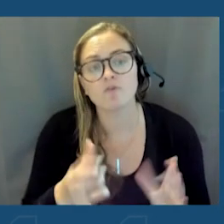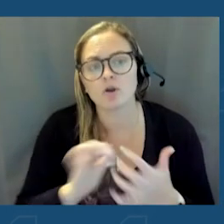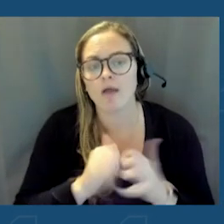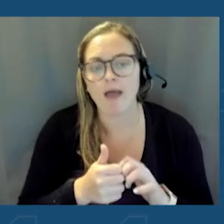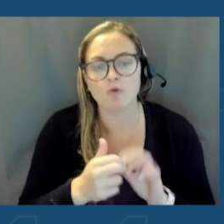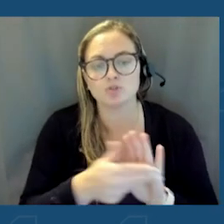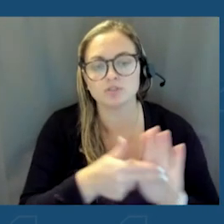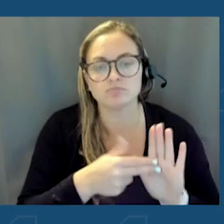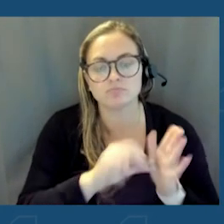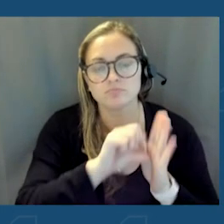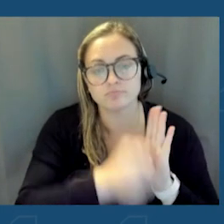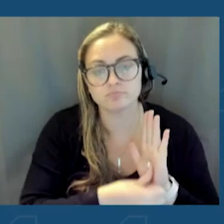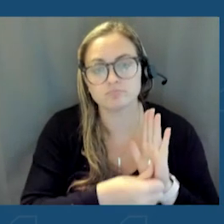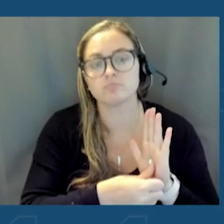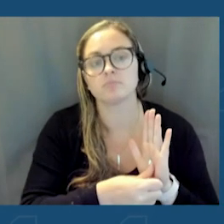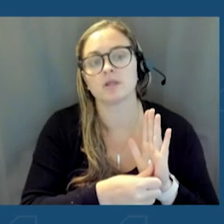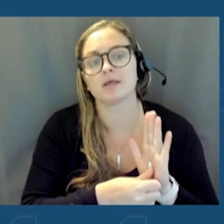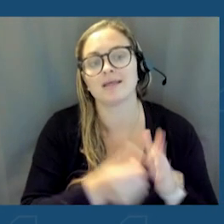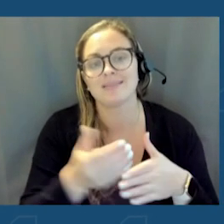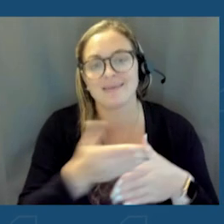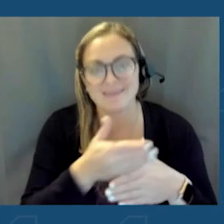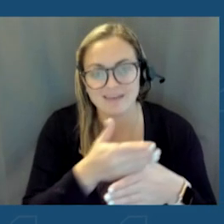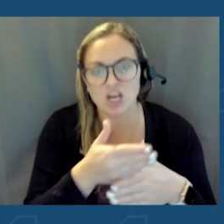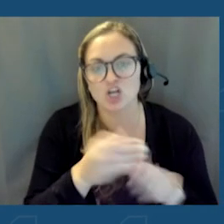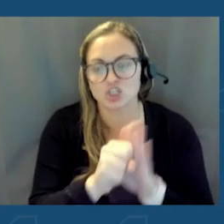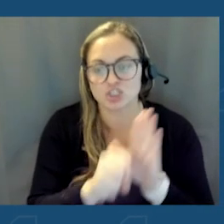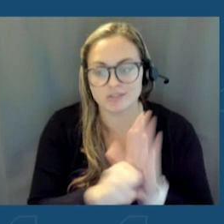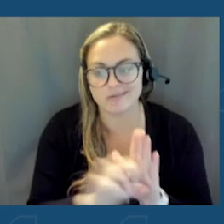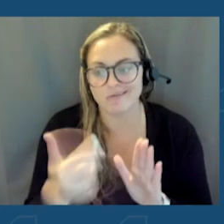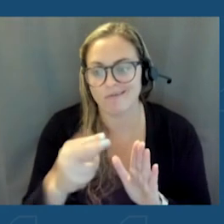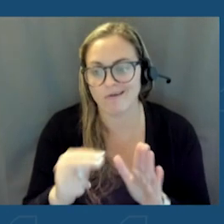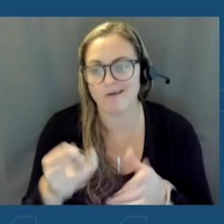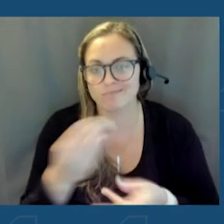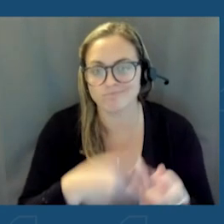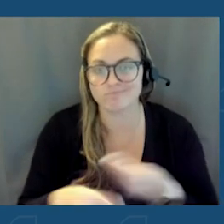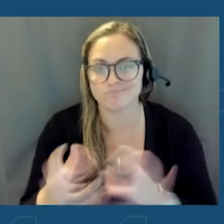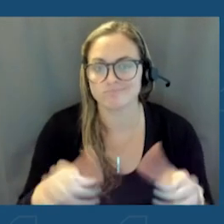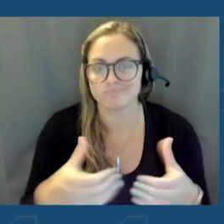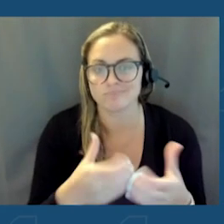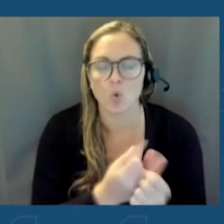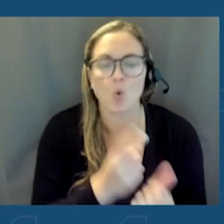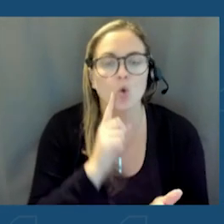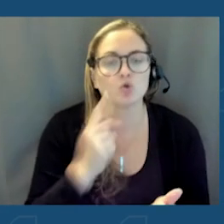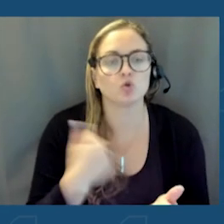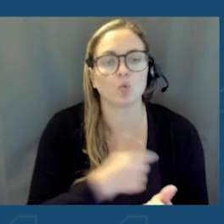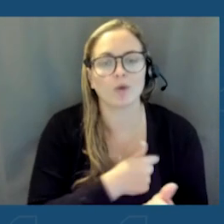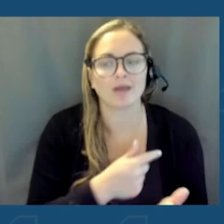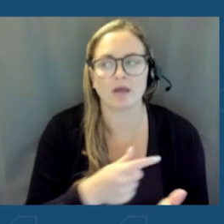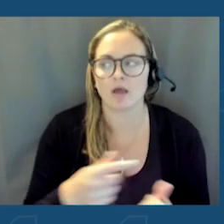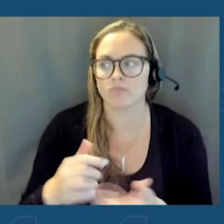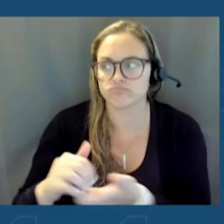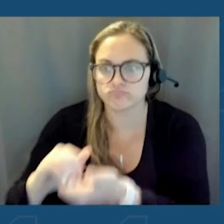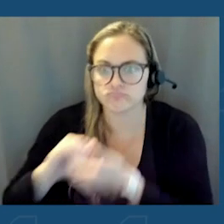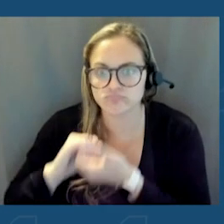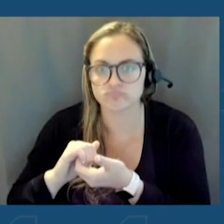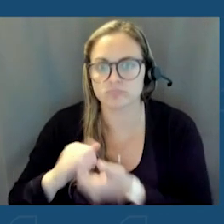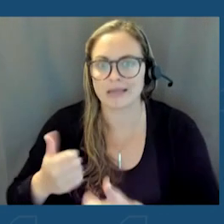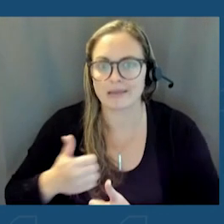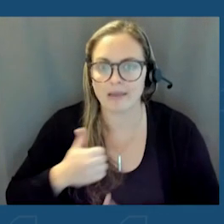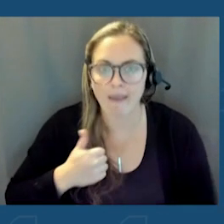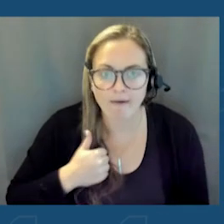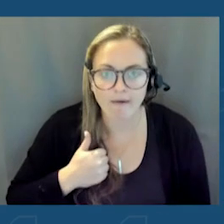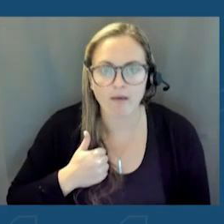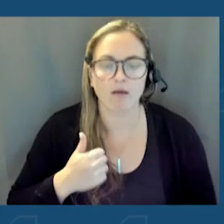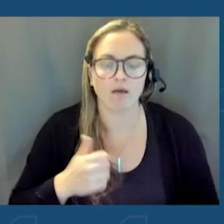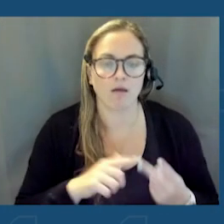highlighted the Interstate Gun Consortium, where we've brought in partners from Canada, New York